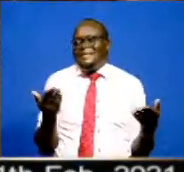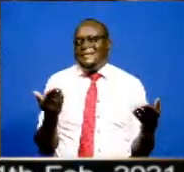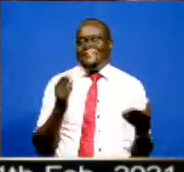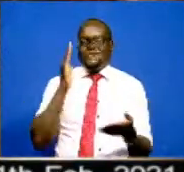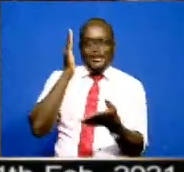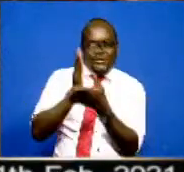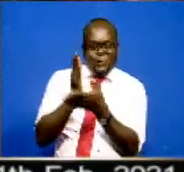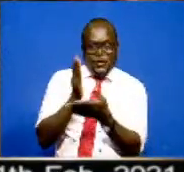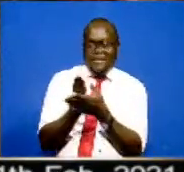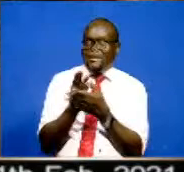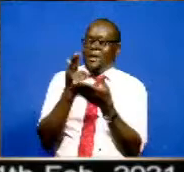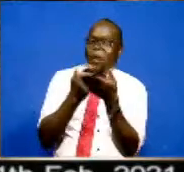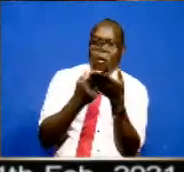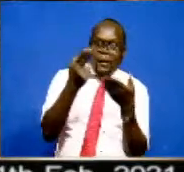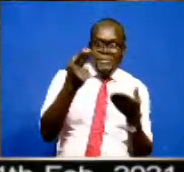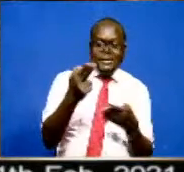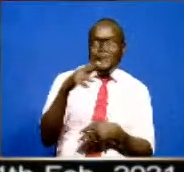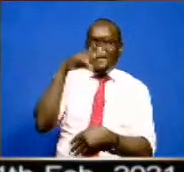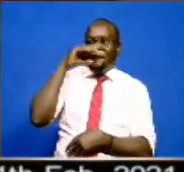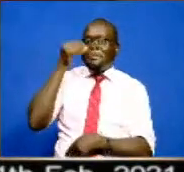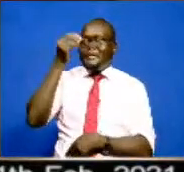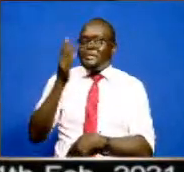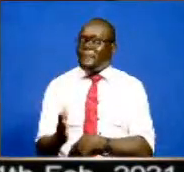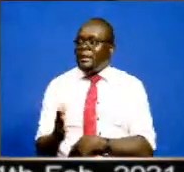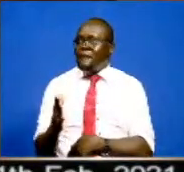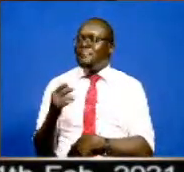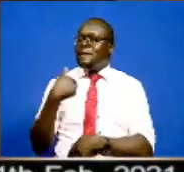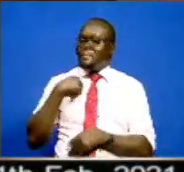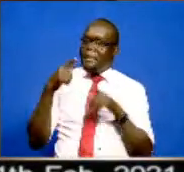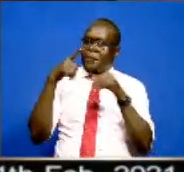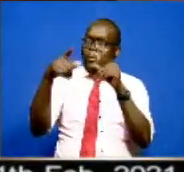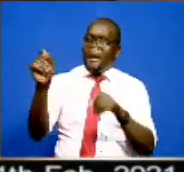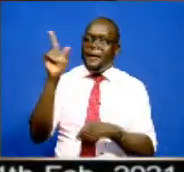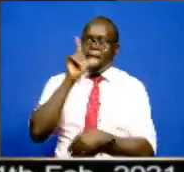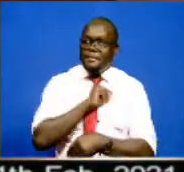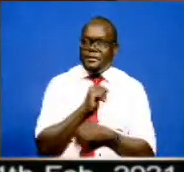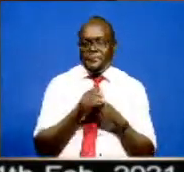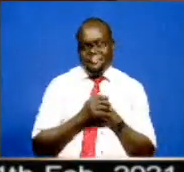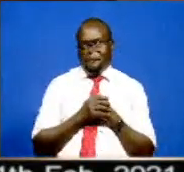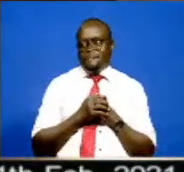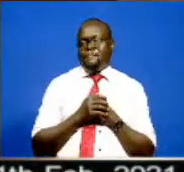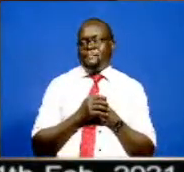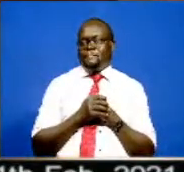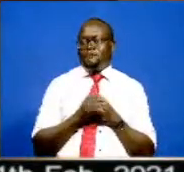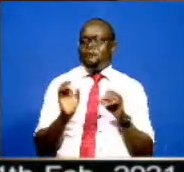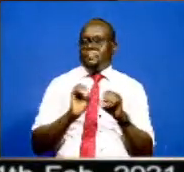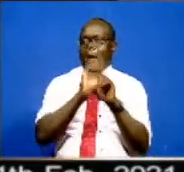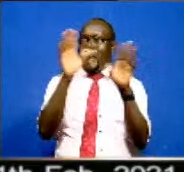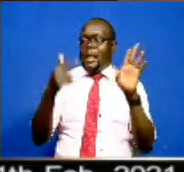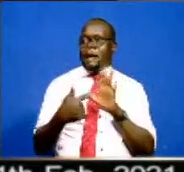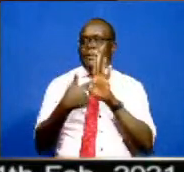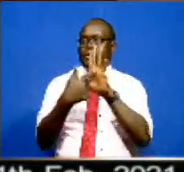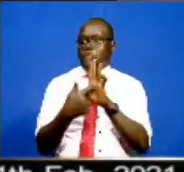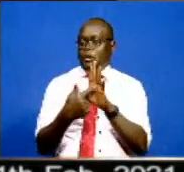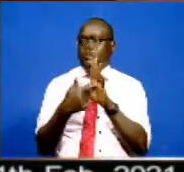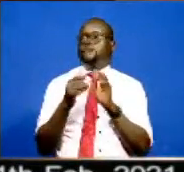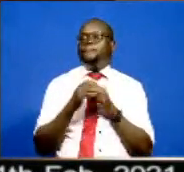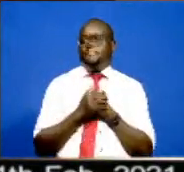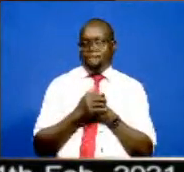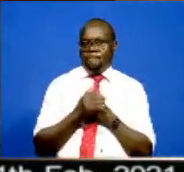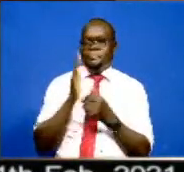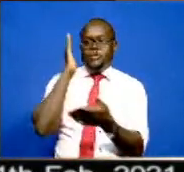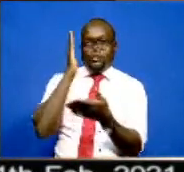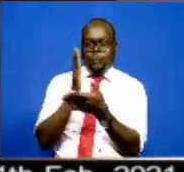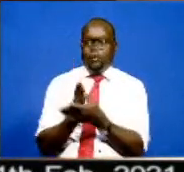Honestly, Mr. Speaker, I did say, and the answer can bear me true